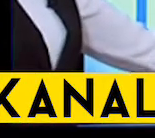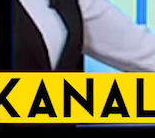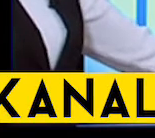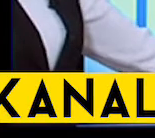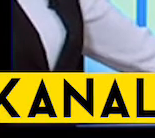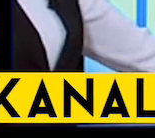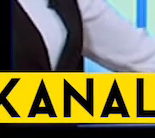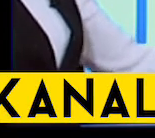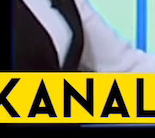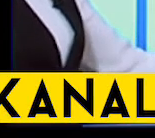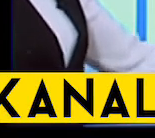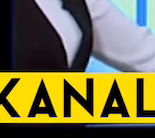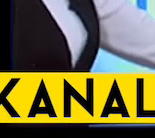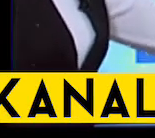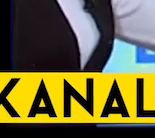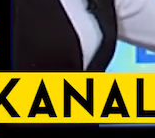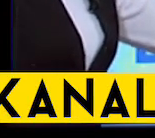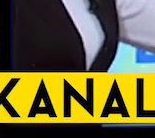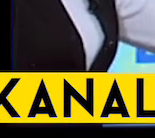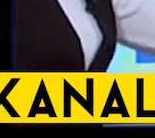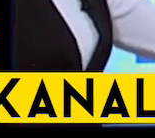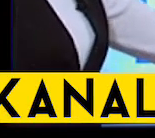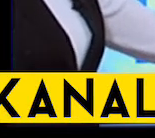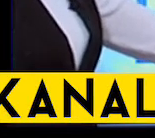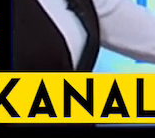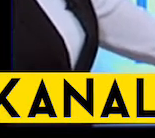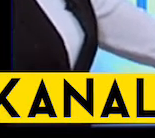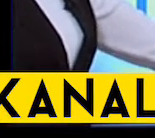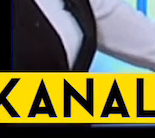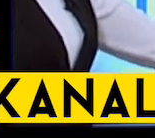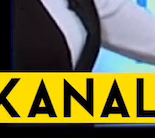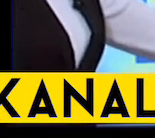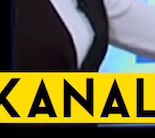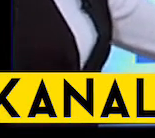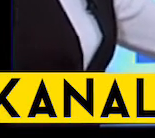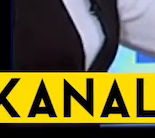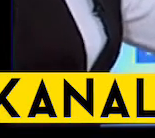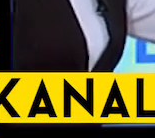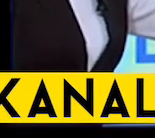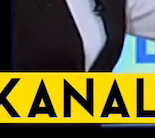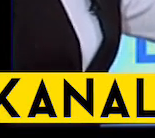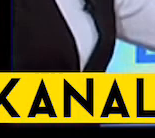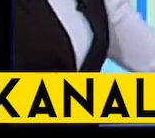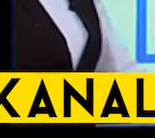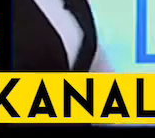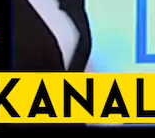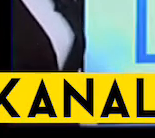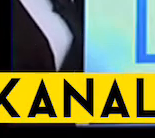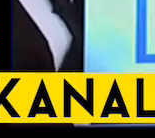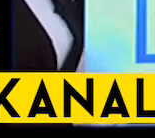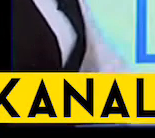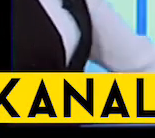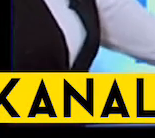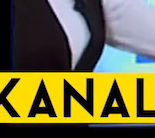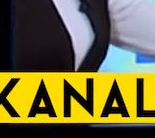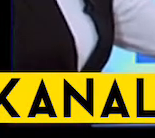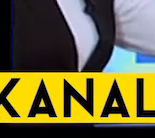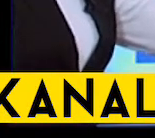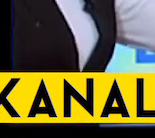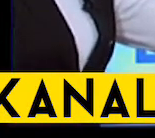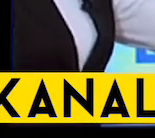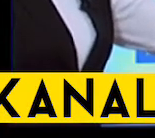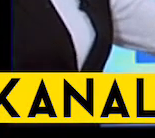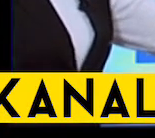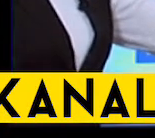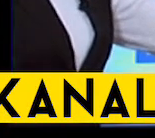suffix ly, the letter y was changed by I, and then the